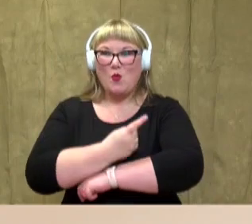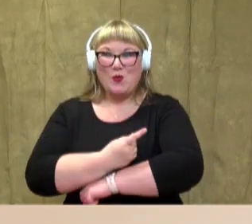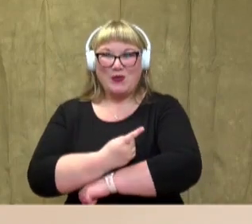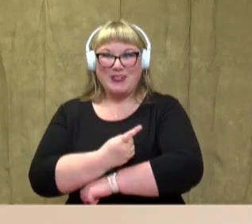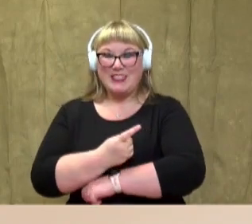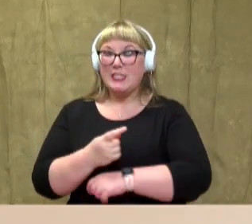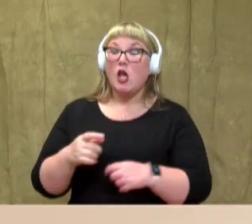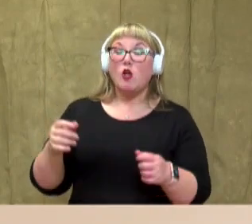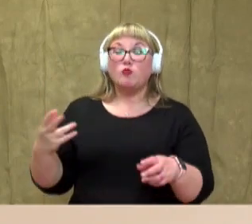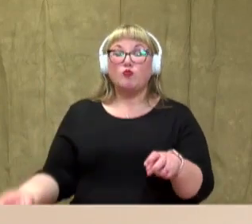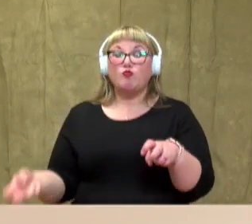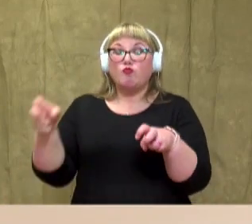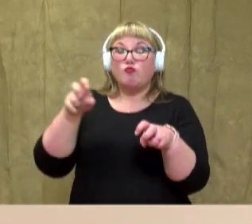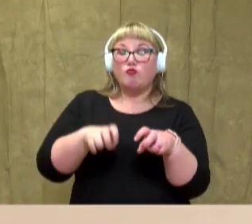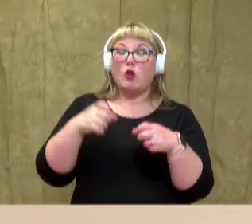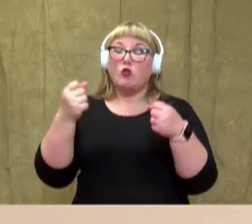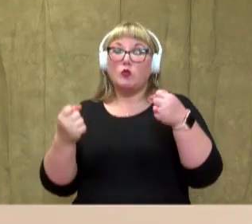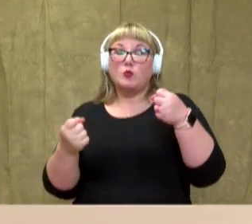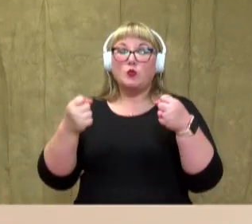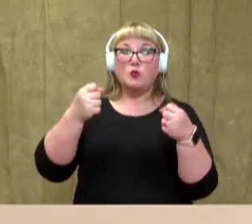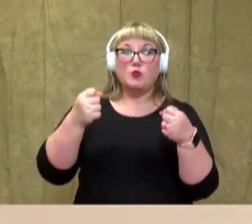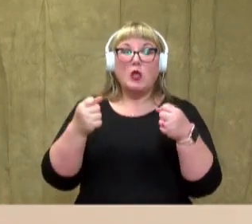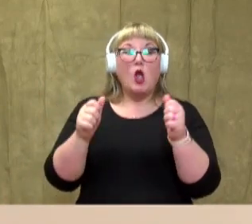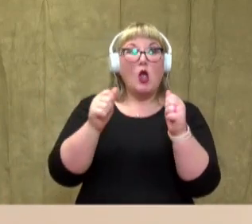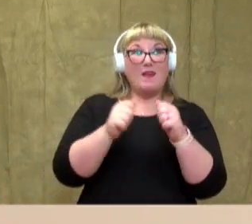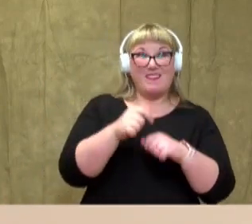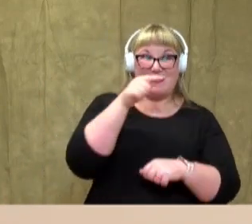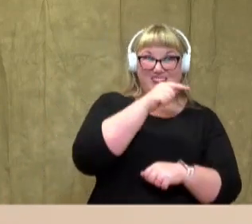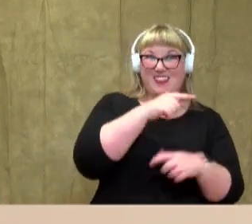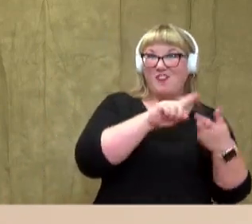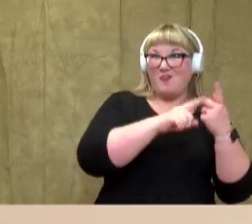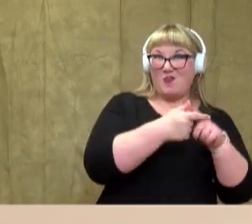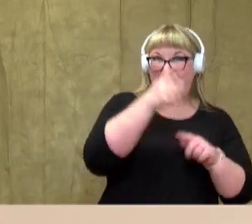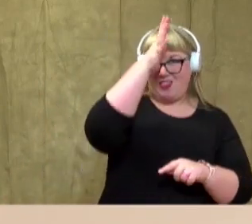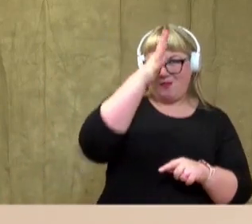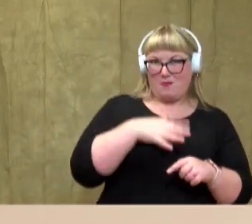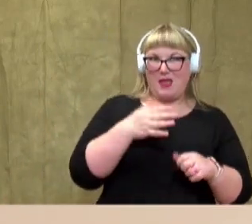a drive with his friend, the man with the yellow hat.